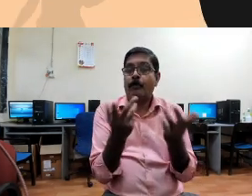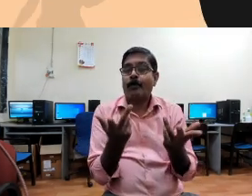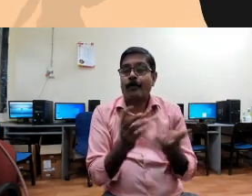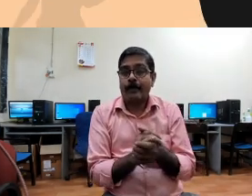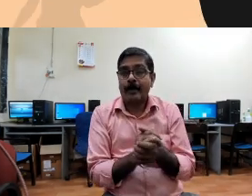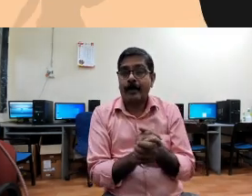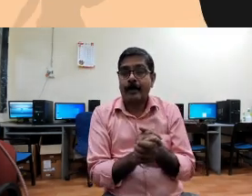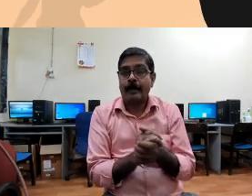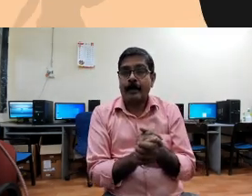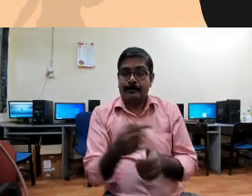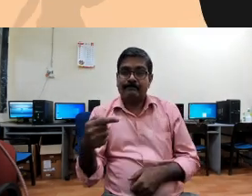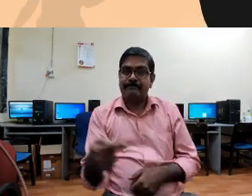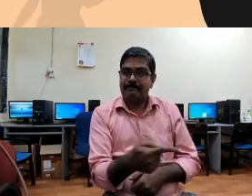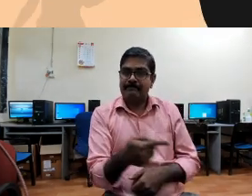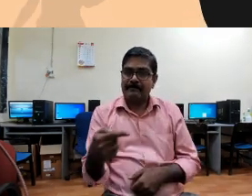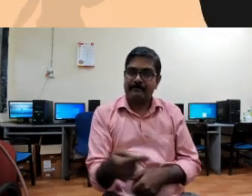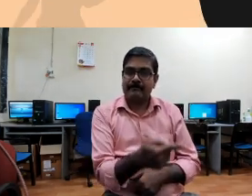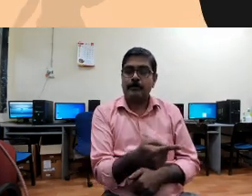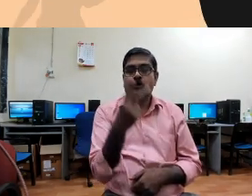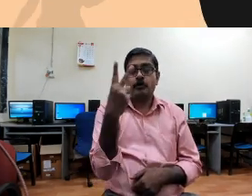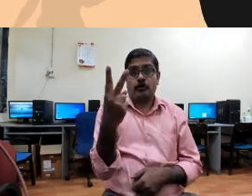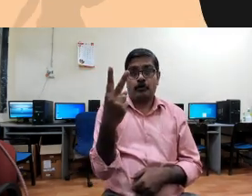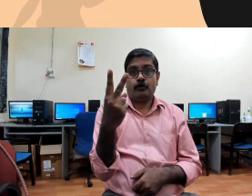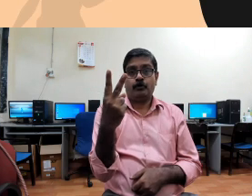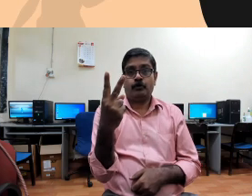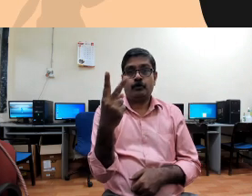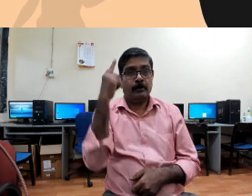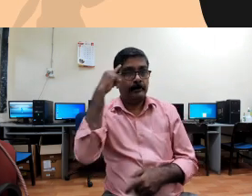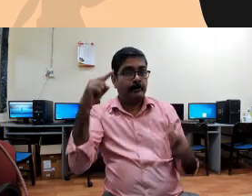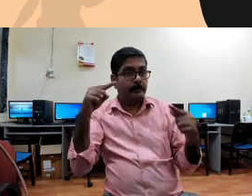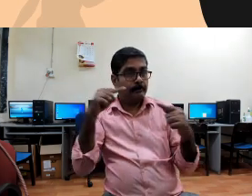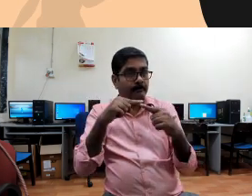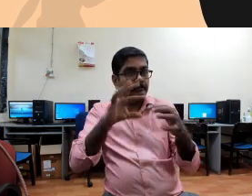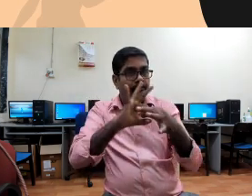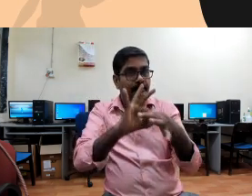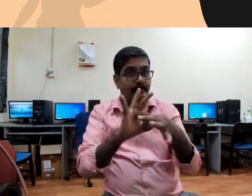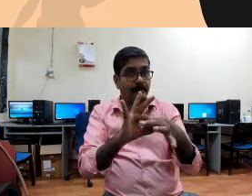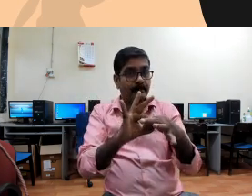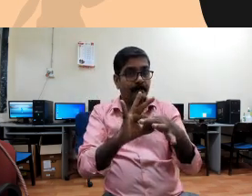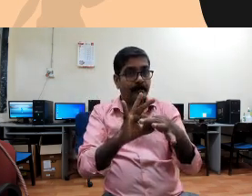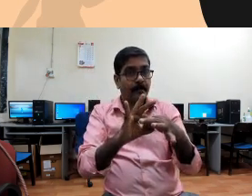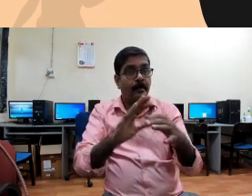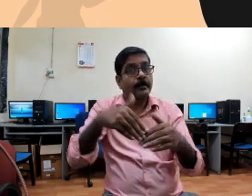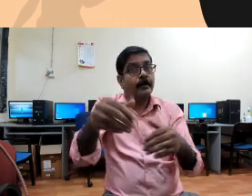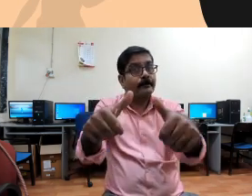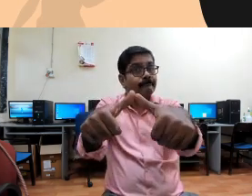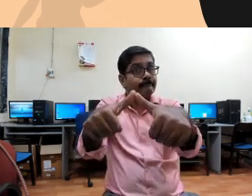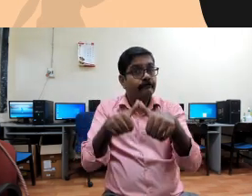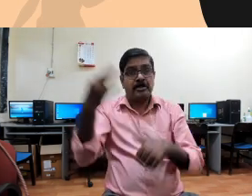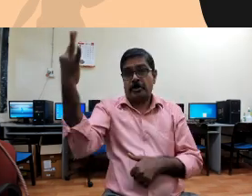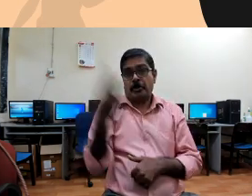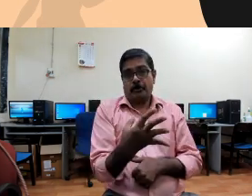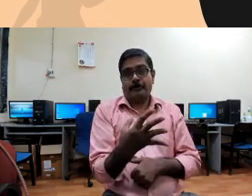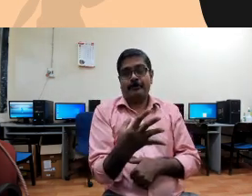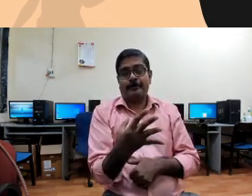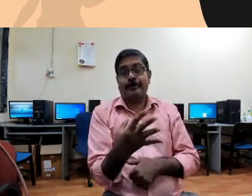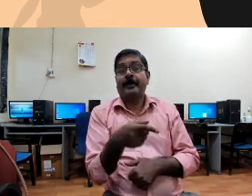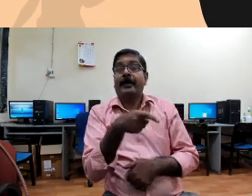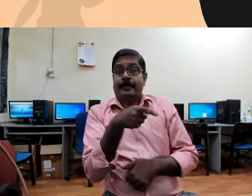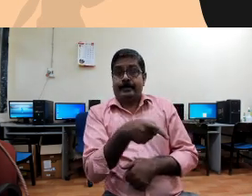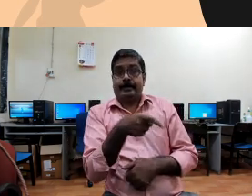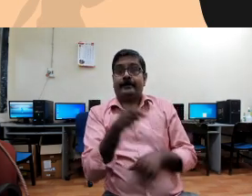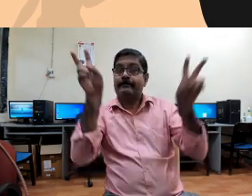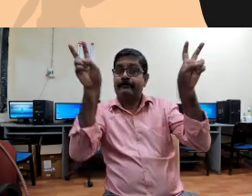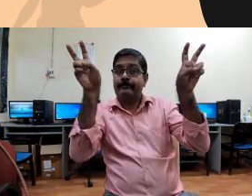In simple terms, when two stimuli are linked together to produce a new response, it is what